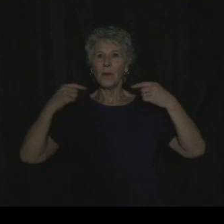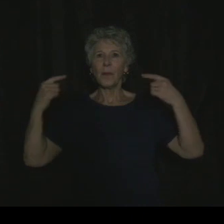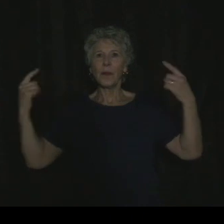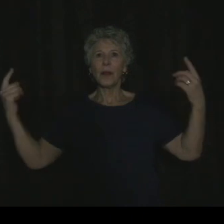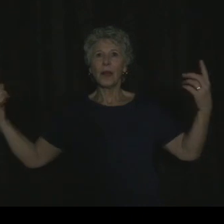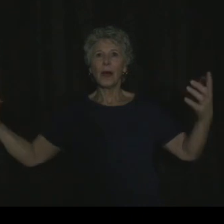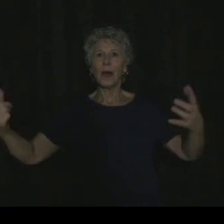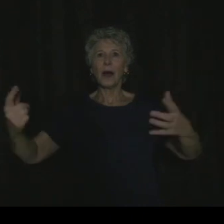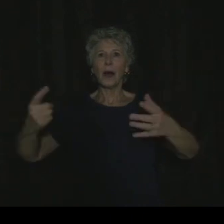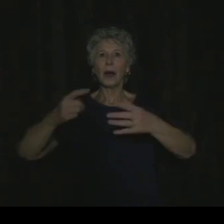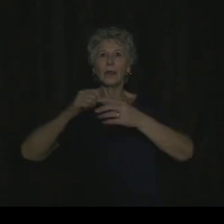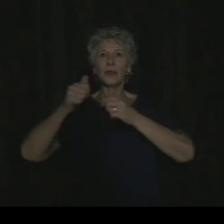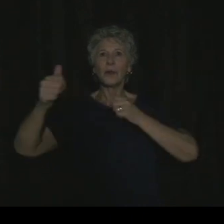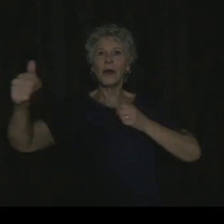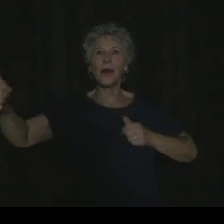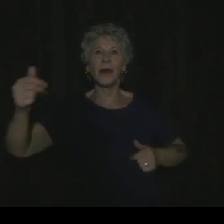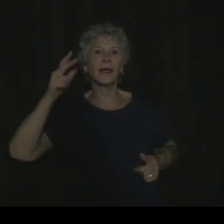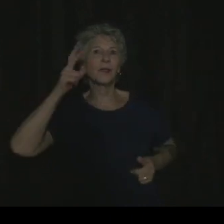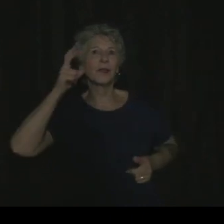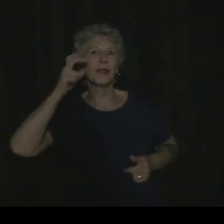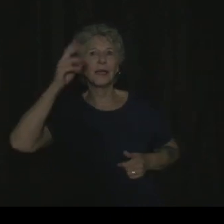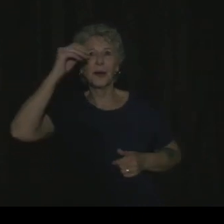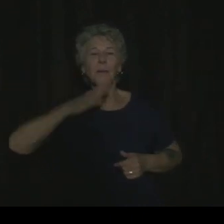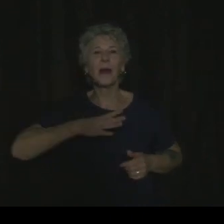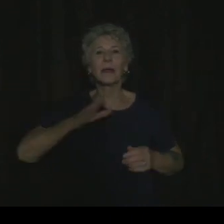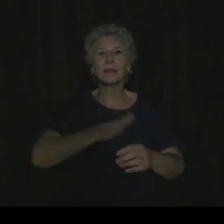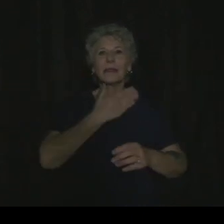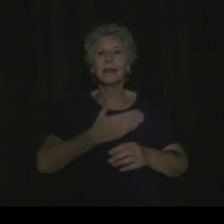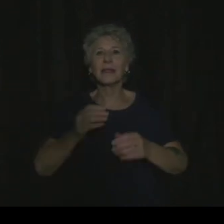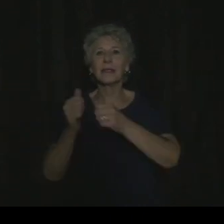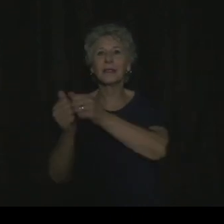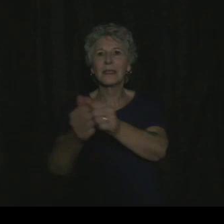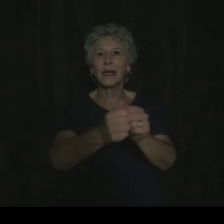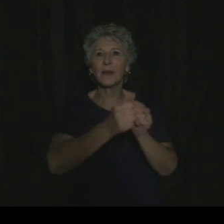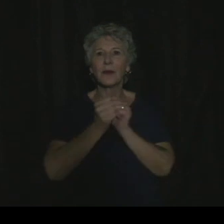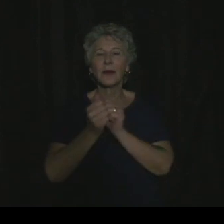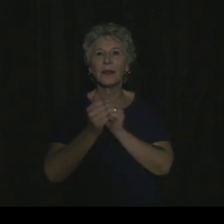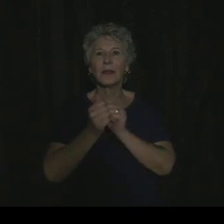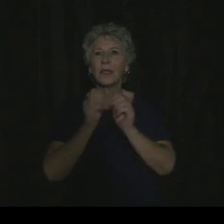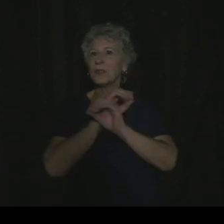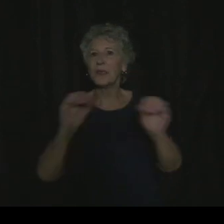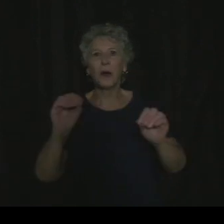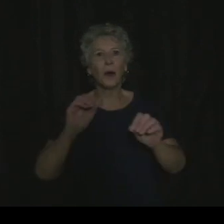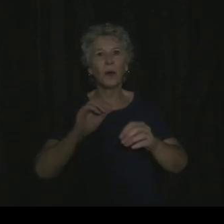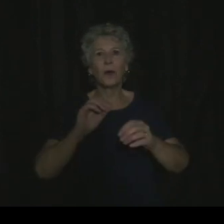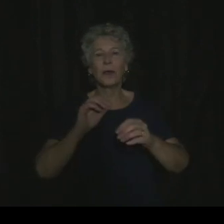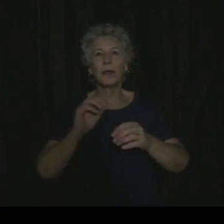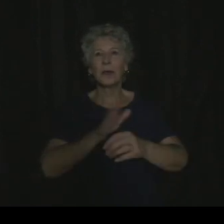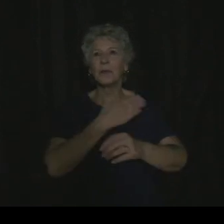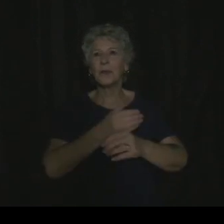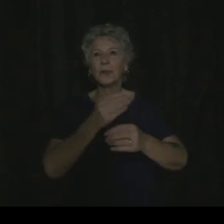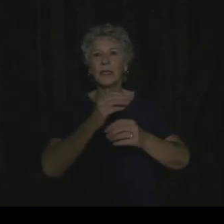away, you could hear men singing in unison, in a cappella, Amazing